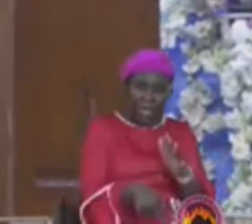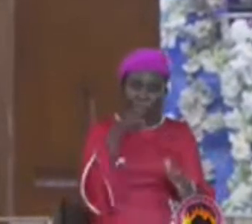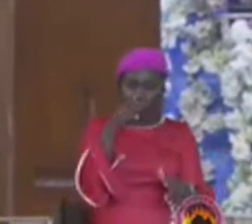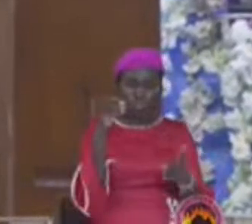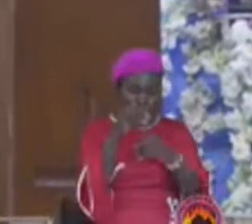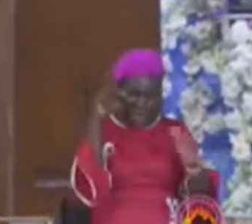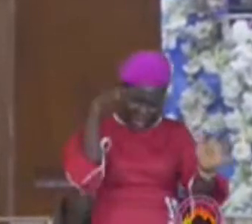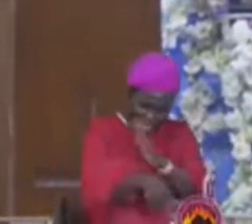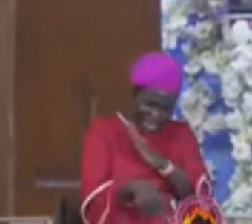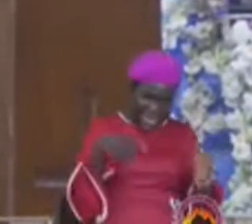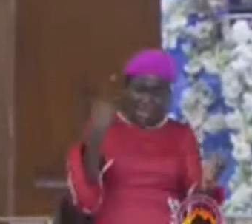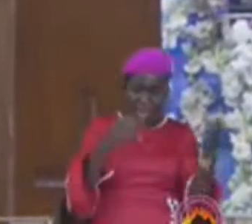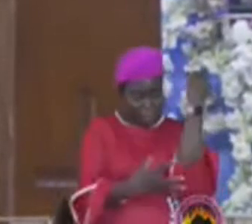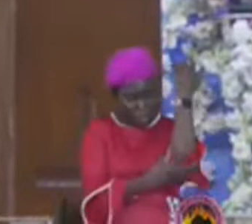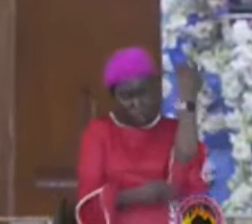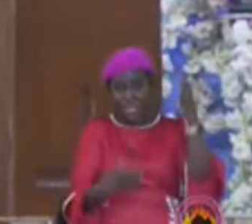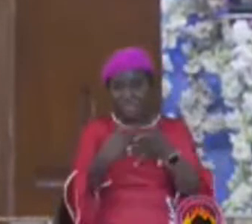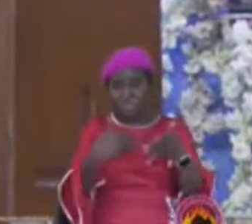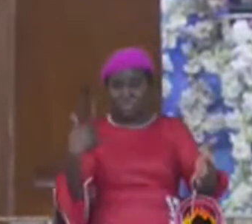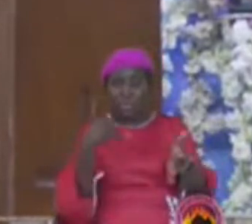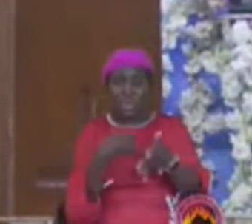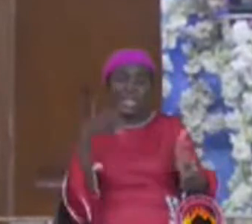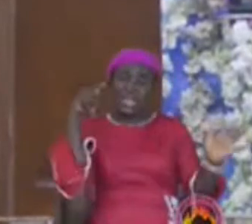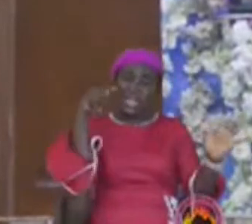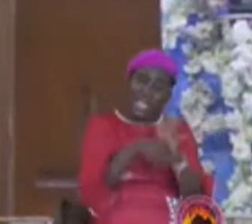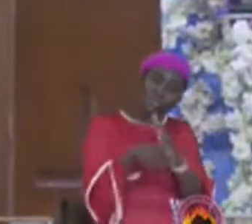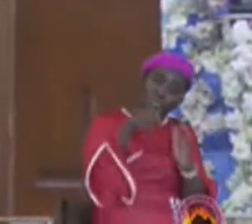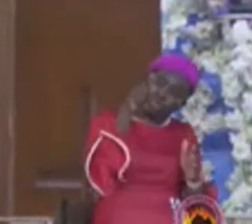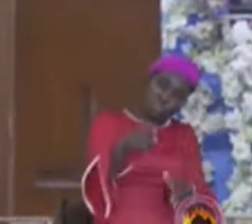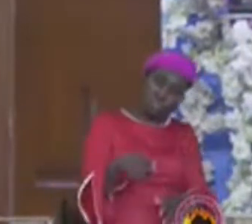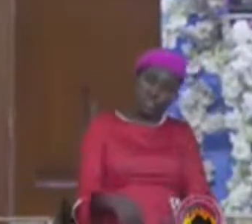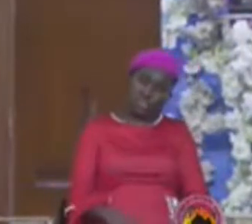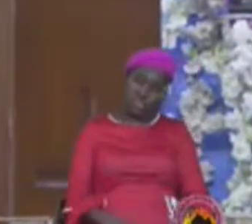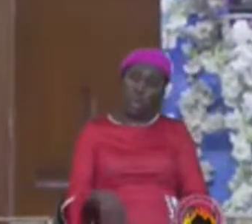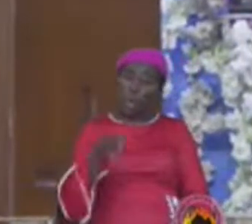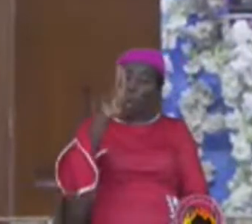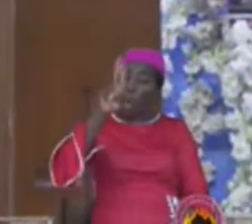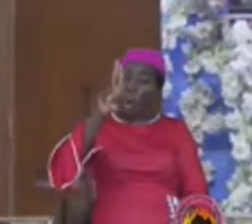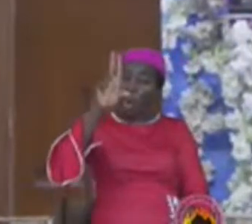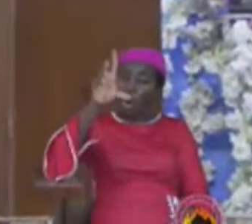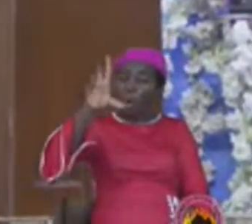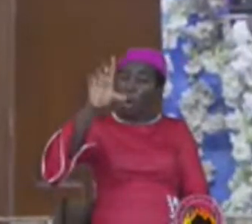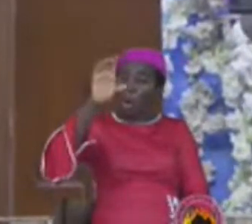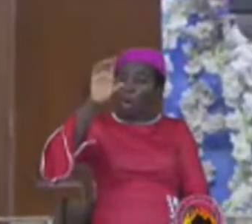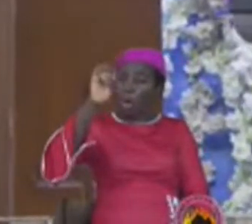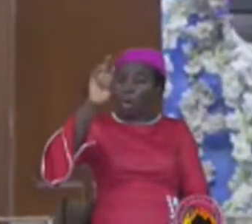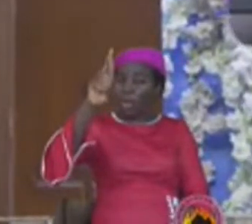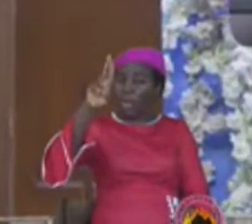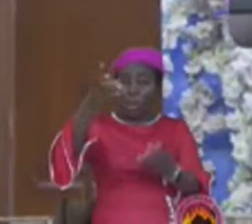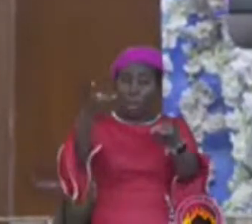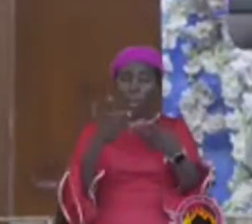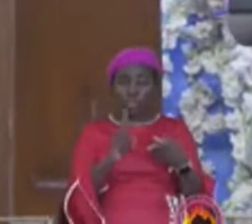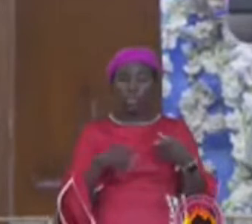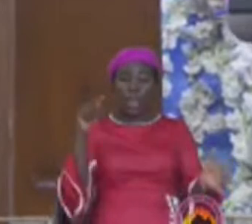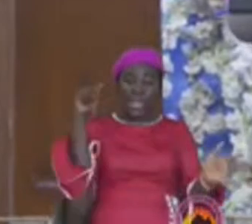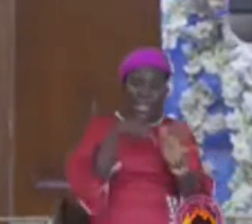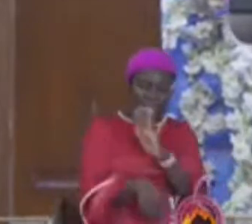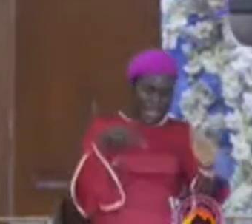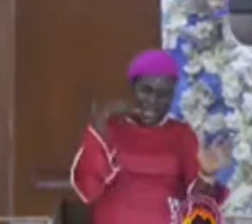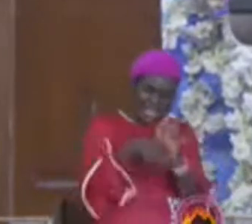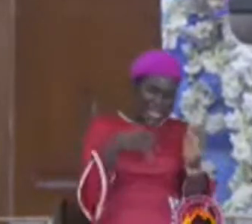kills you. Ulcer wants to kill. Kill that ulcer before it kills